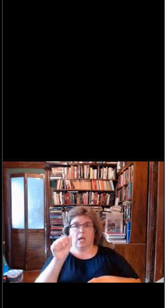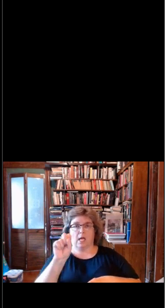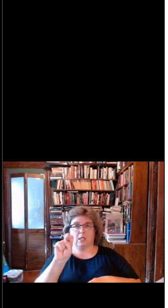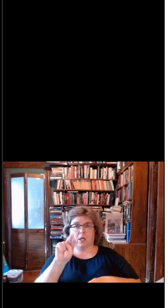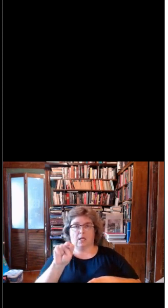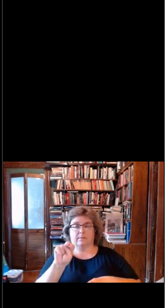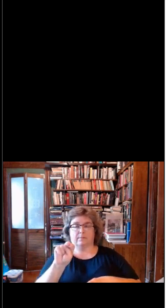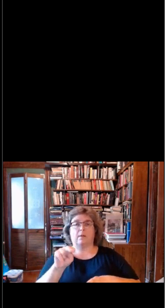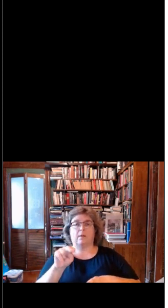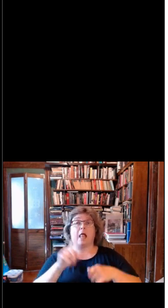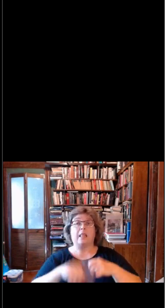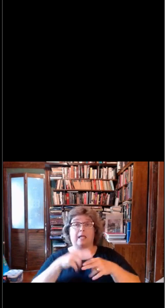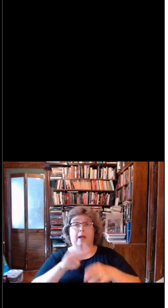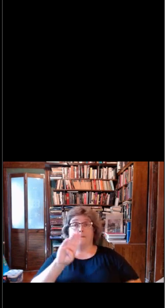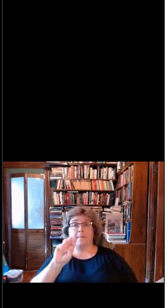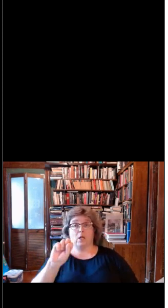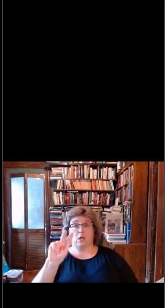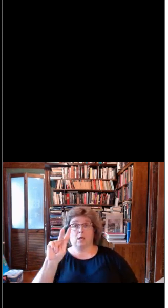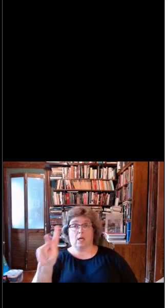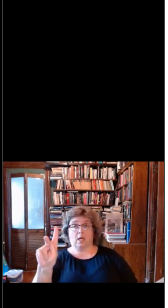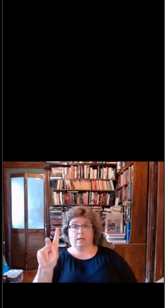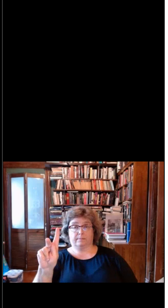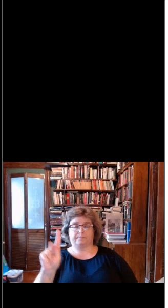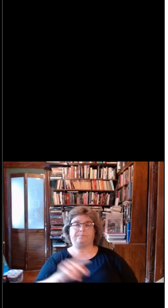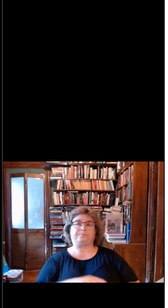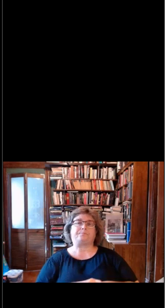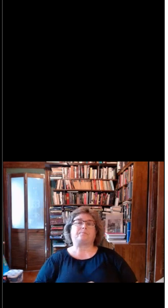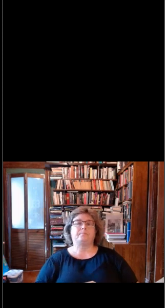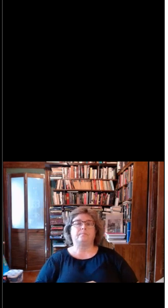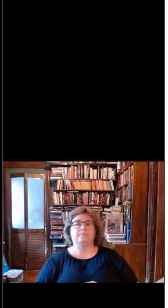J-A-S-O-N. B-U-C-K.